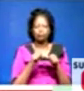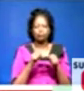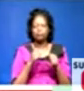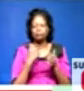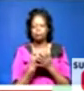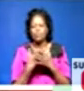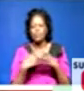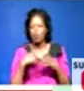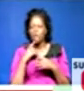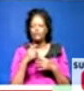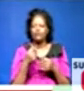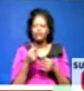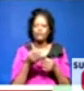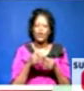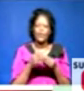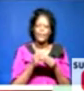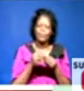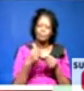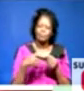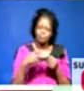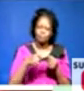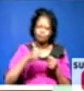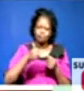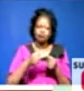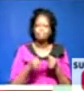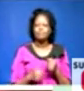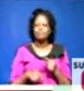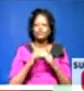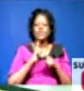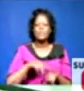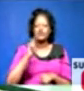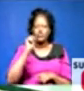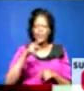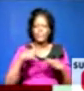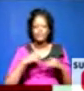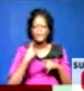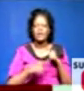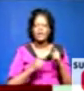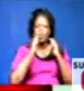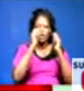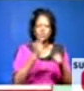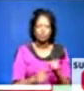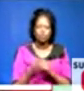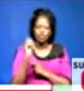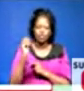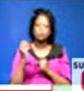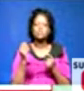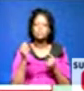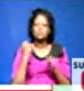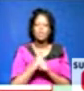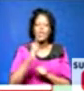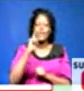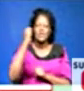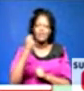bags in the country. Speaking during the United Nations Persons of the Year Award 2020 held right here in Nairobi, Kenya,